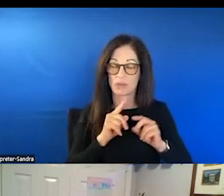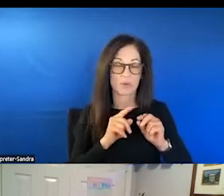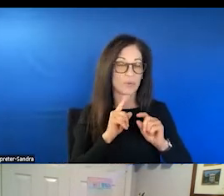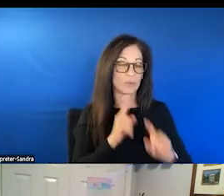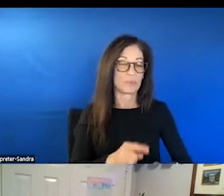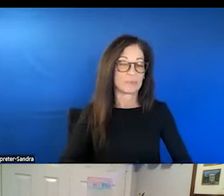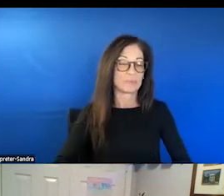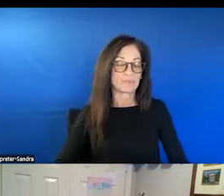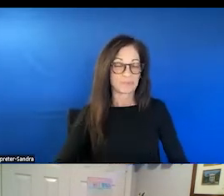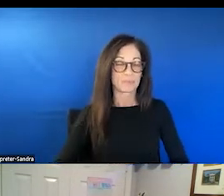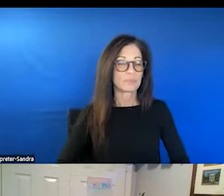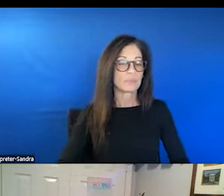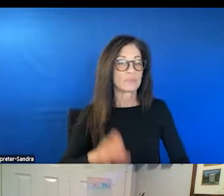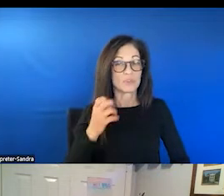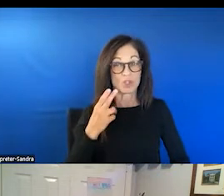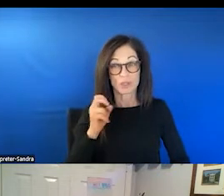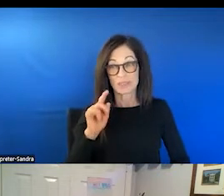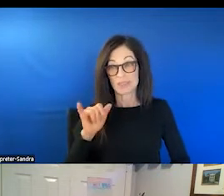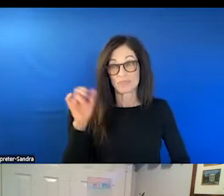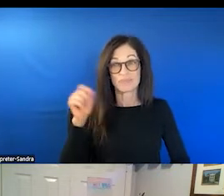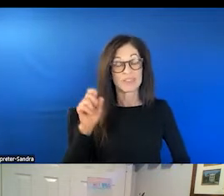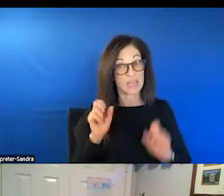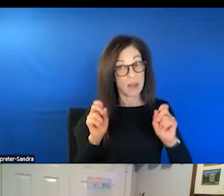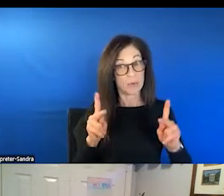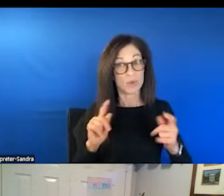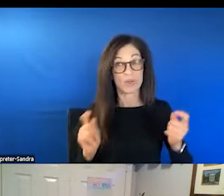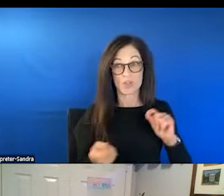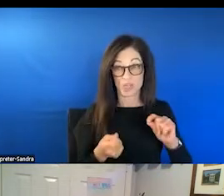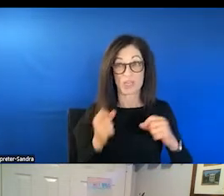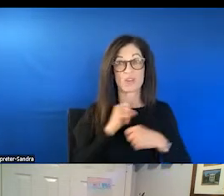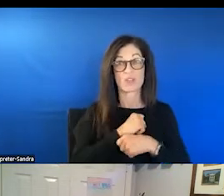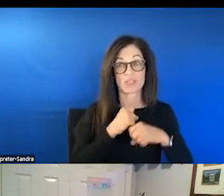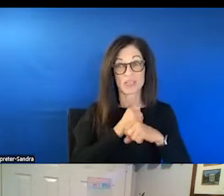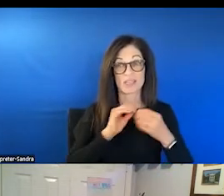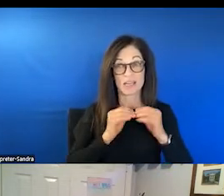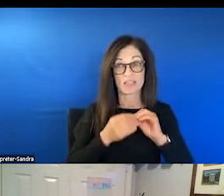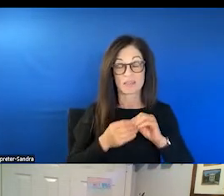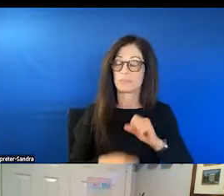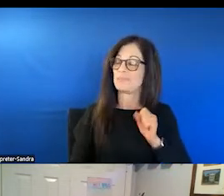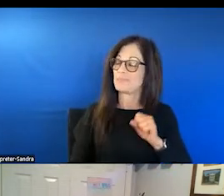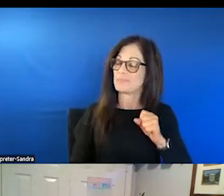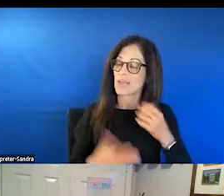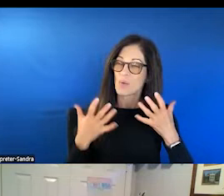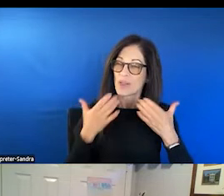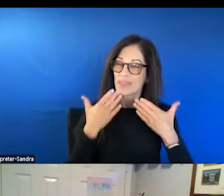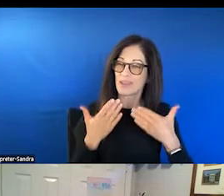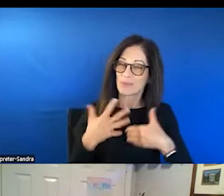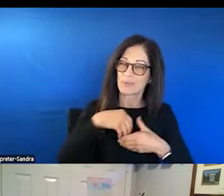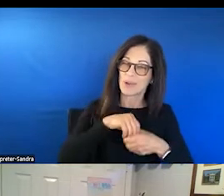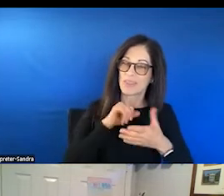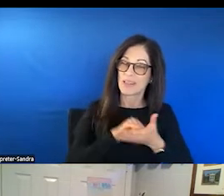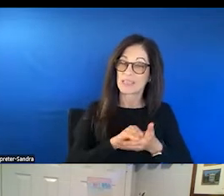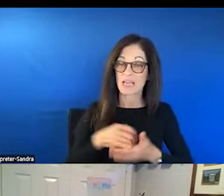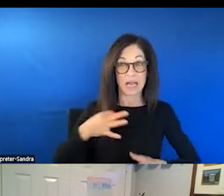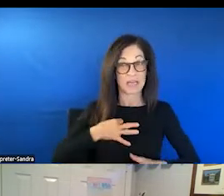think it's an opportunity that we can change those statistics. Yes, and Christy, I want to thank you for being a part of this. The t-shirt is